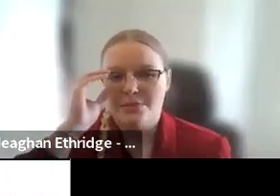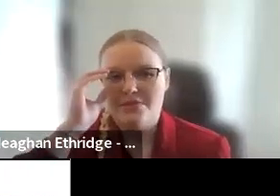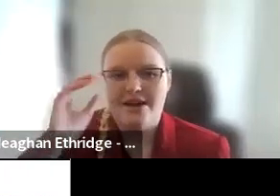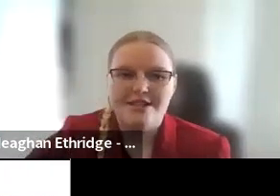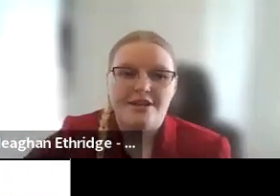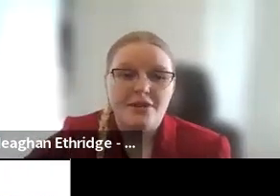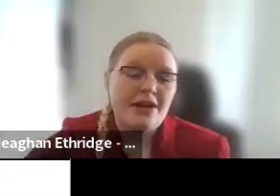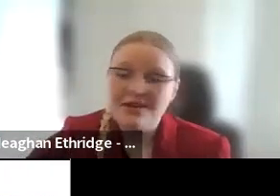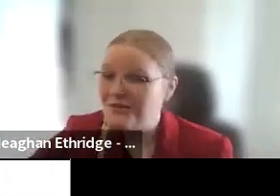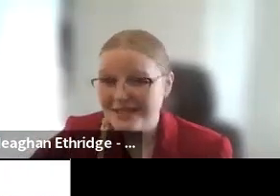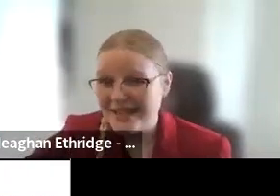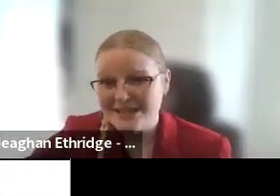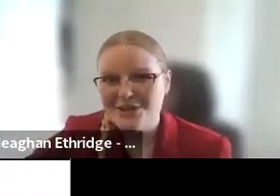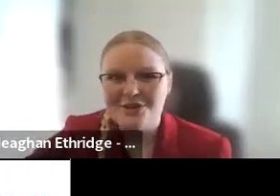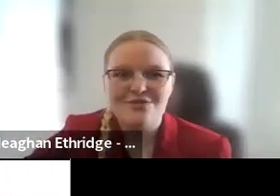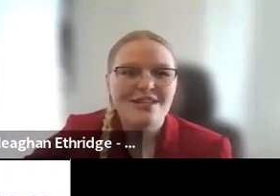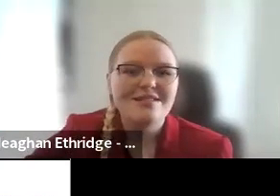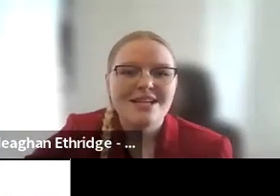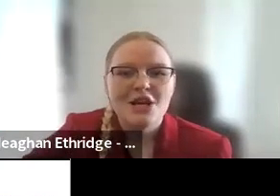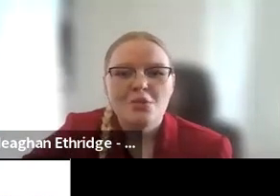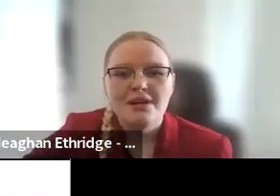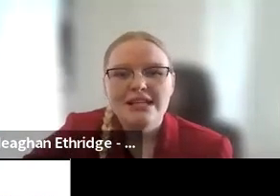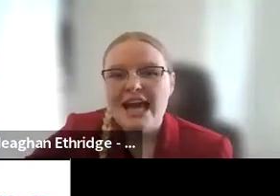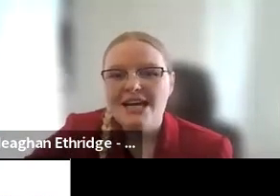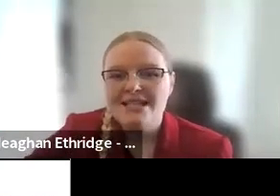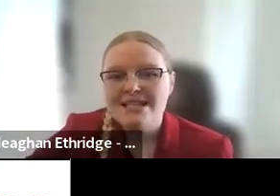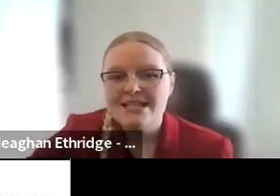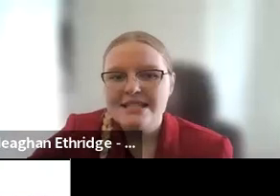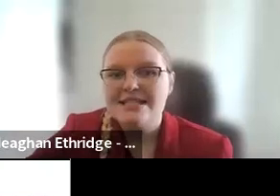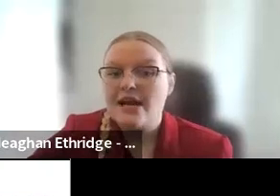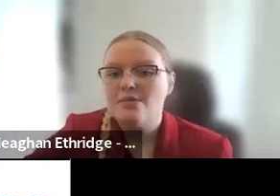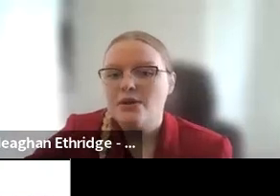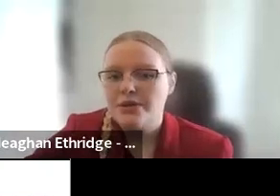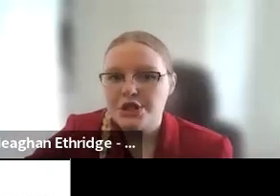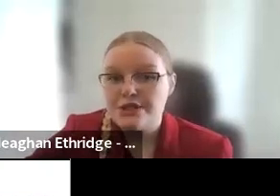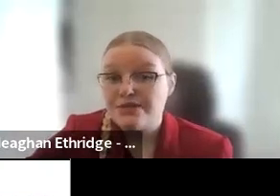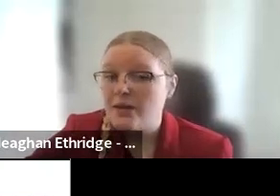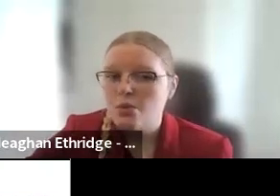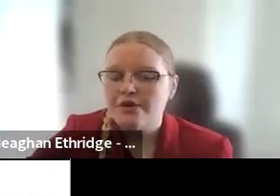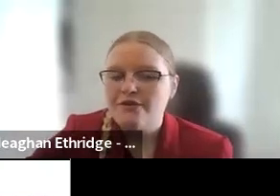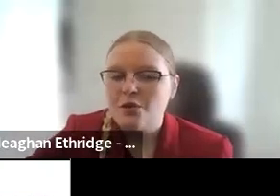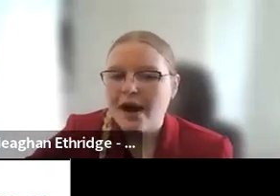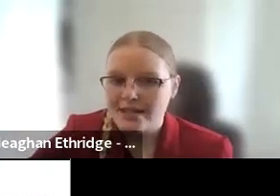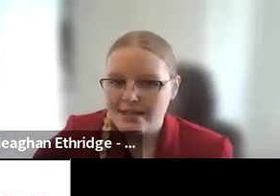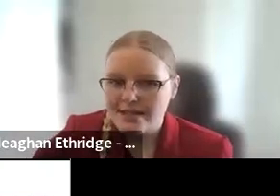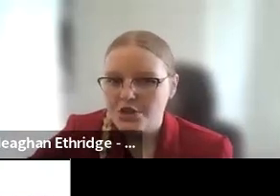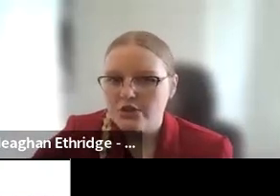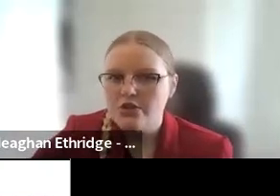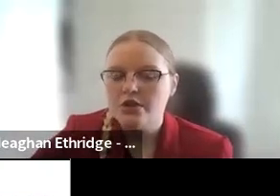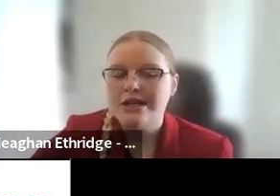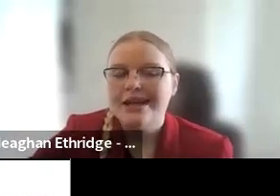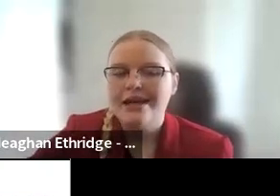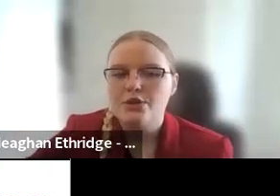social service provider in Sacramento County, you've likely heard of this. But CAS is the Sacramento region's framework for